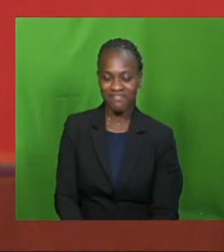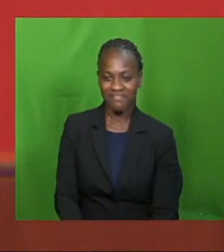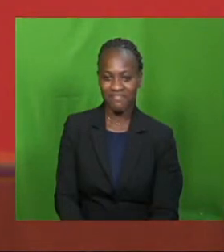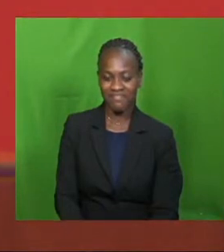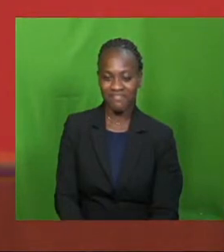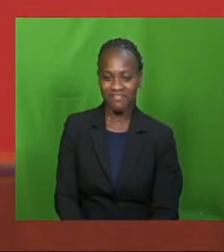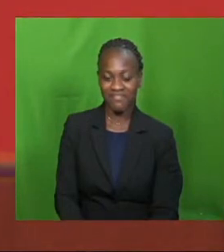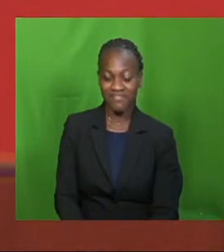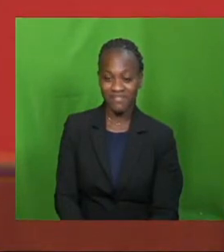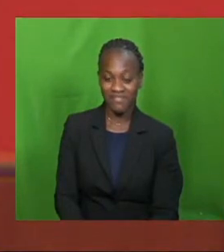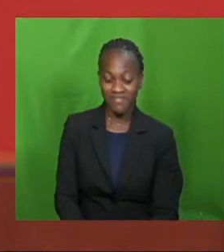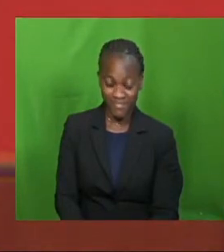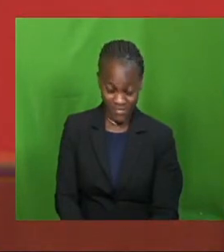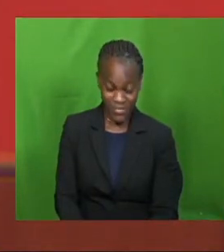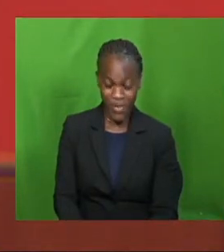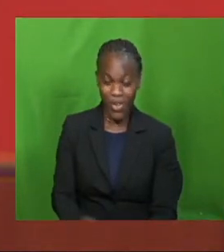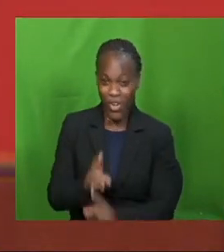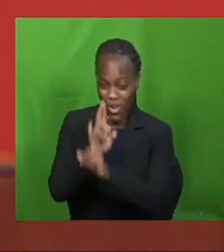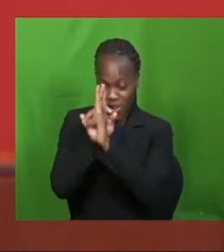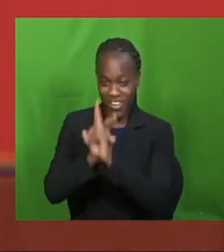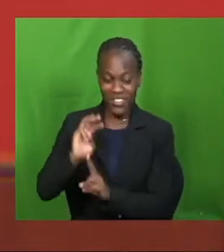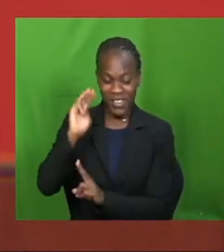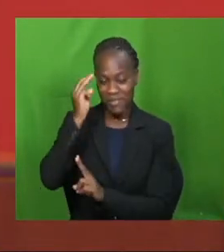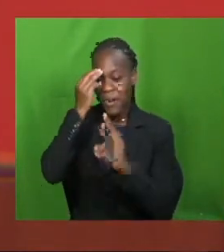So, Honourable Minister,